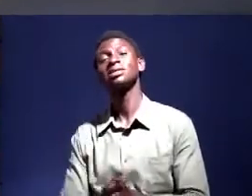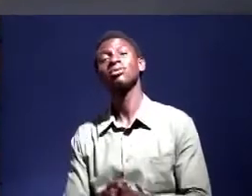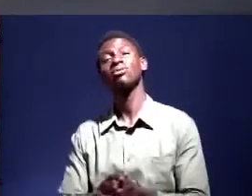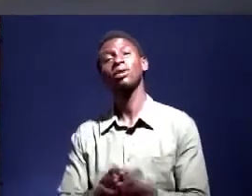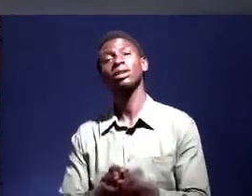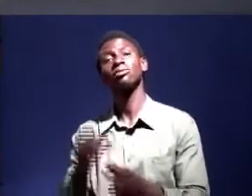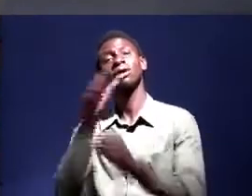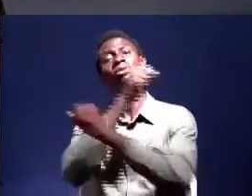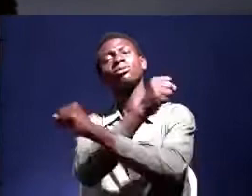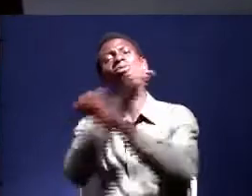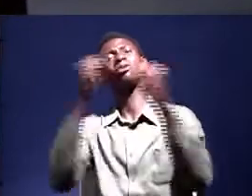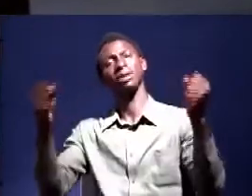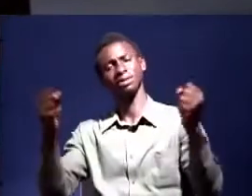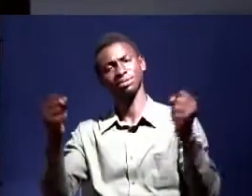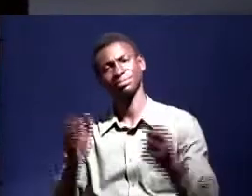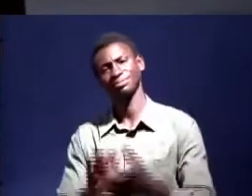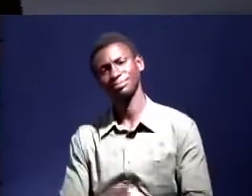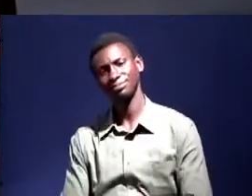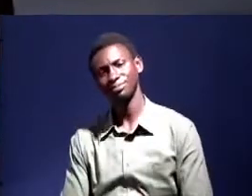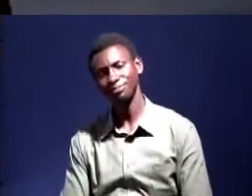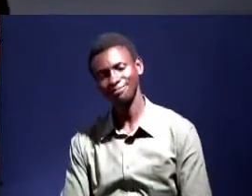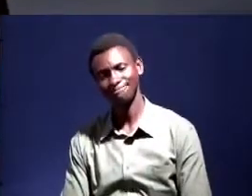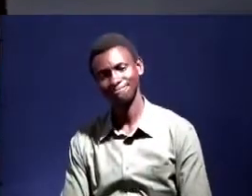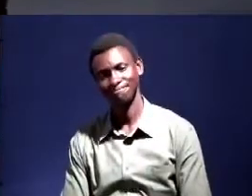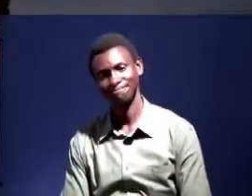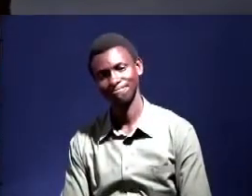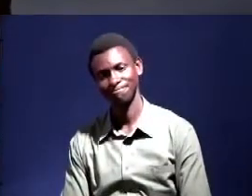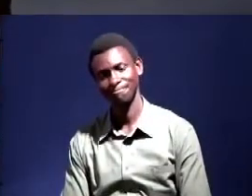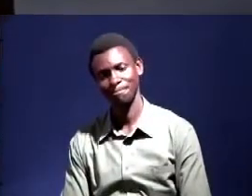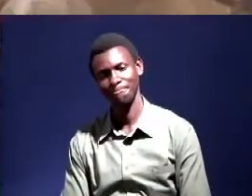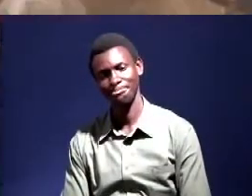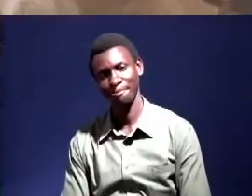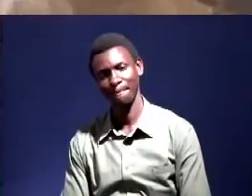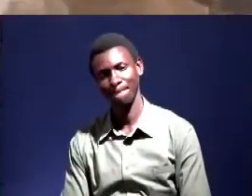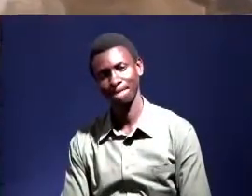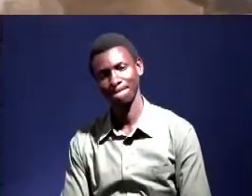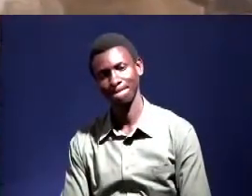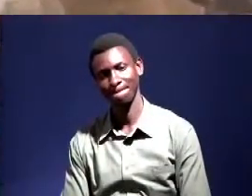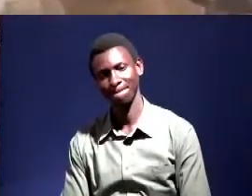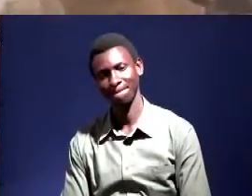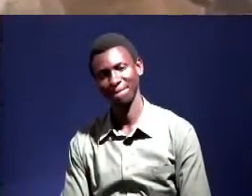But they've never fully understood the truths of the Bible.